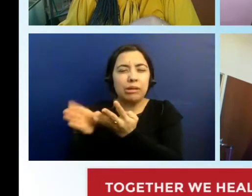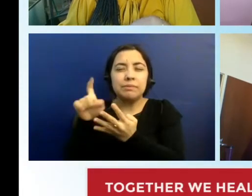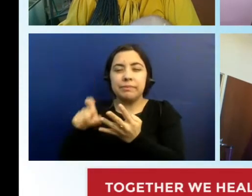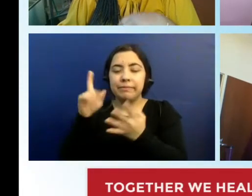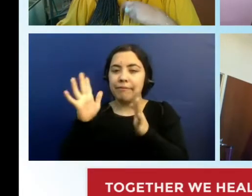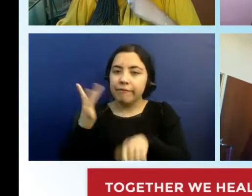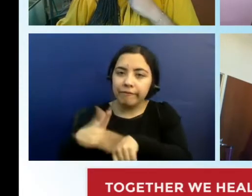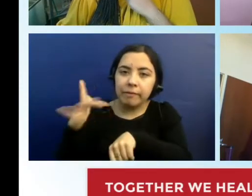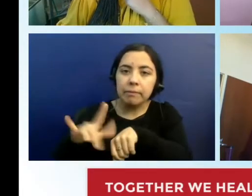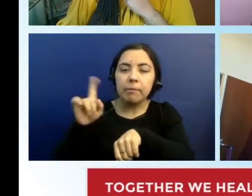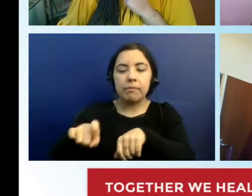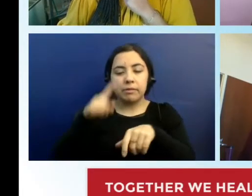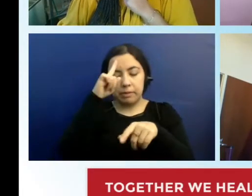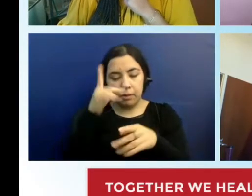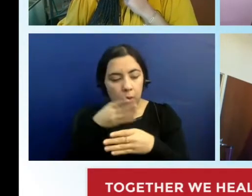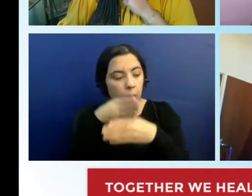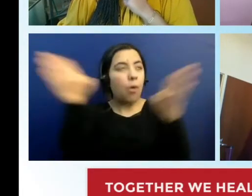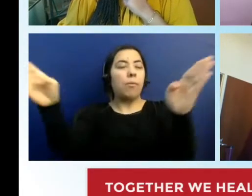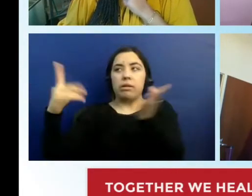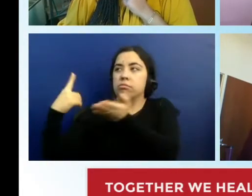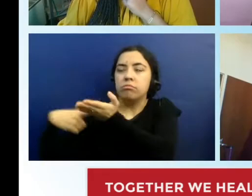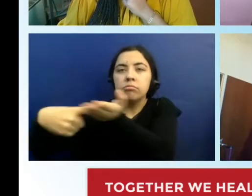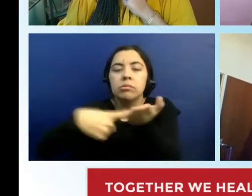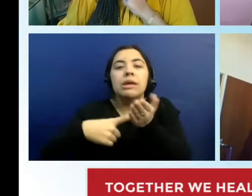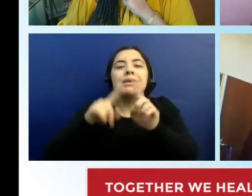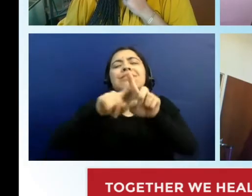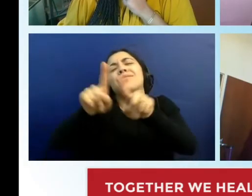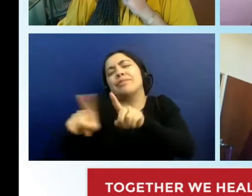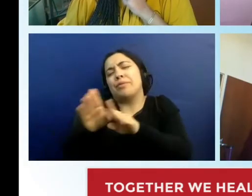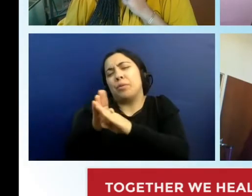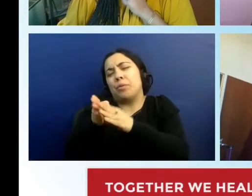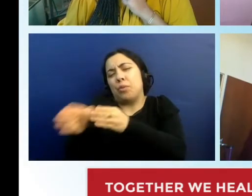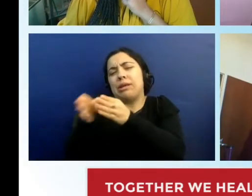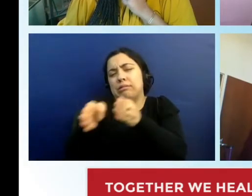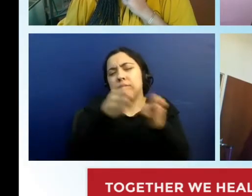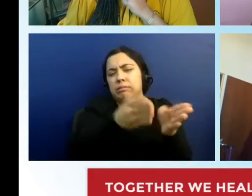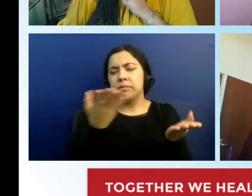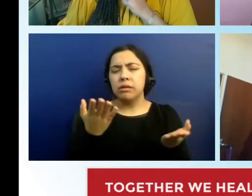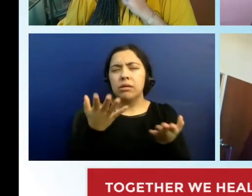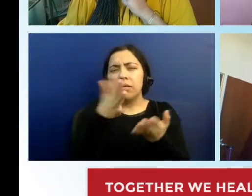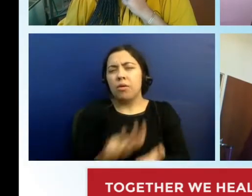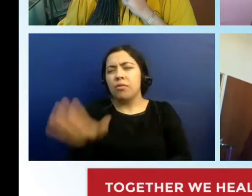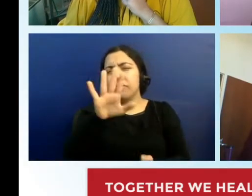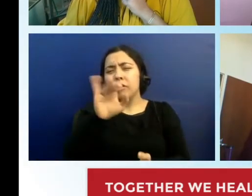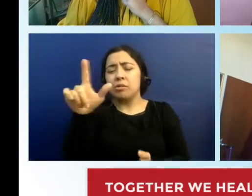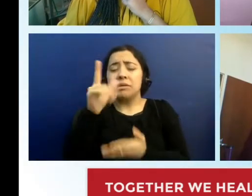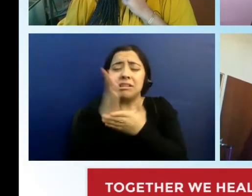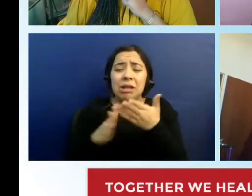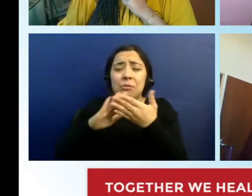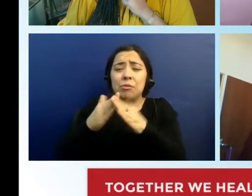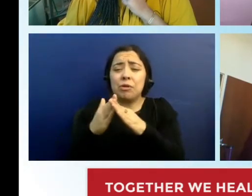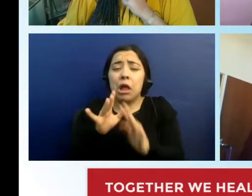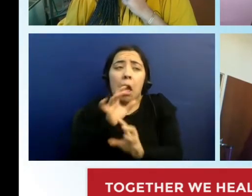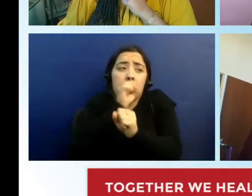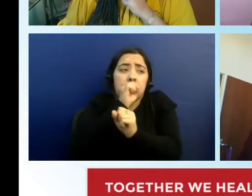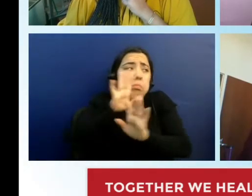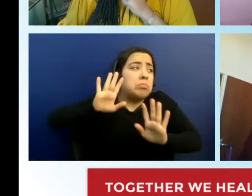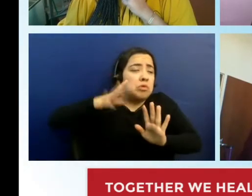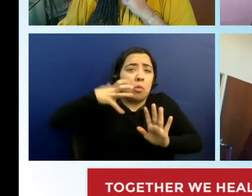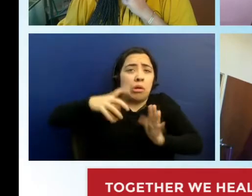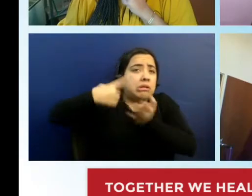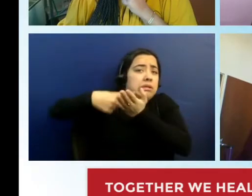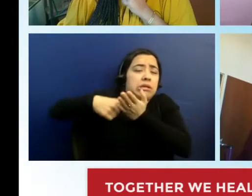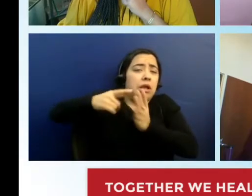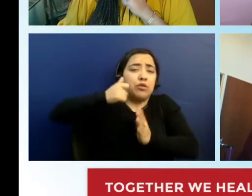we definitely have seen that across the state. You know, there are some communities where they have never taken the time to talk about racism in the way that we're asking them